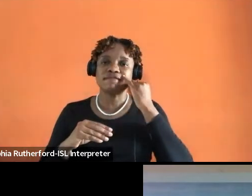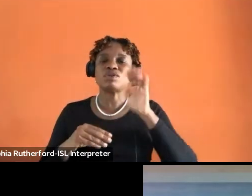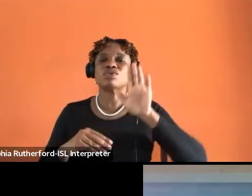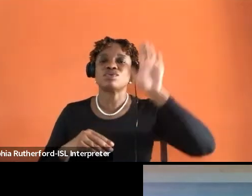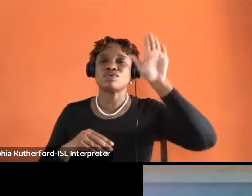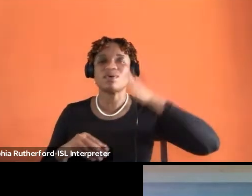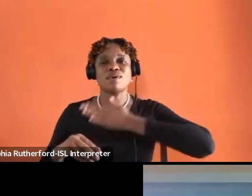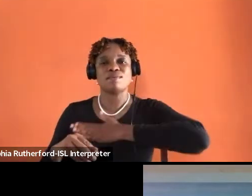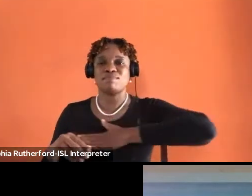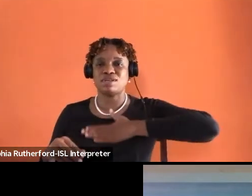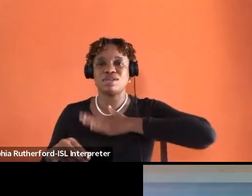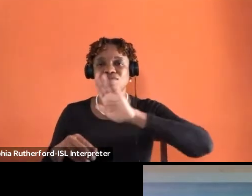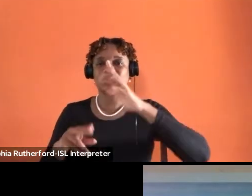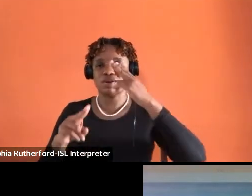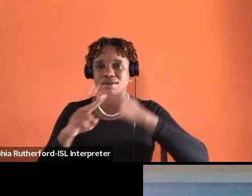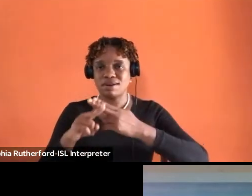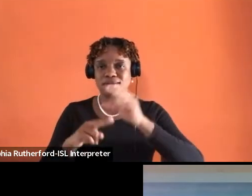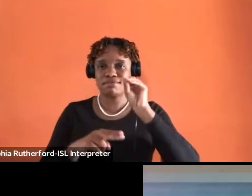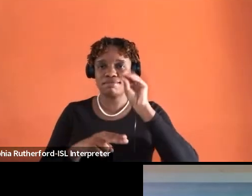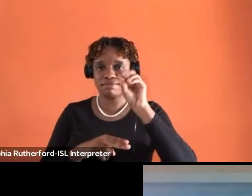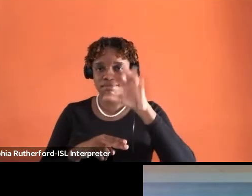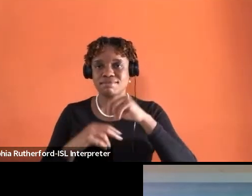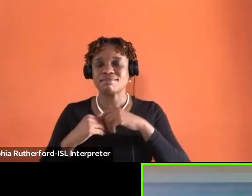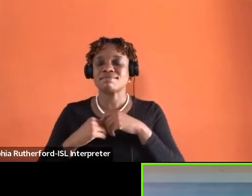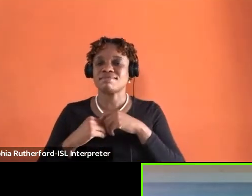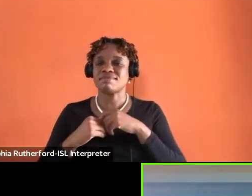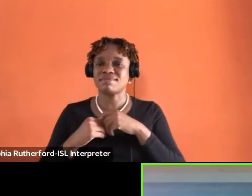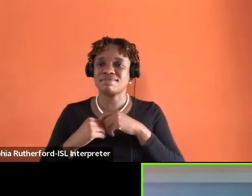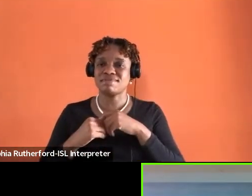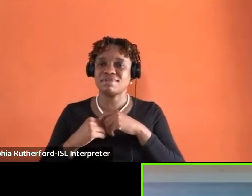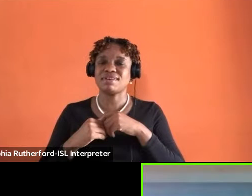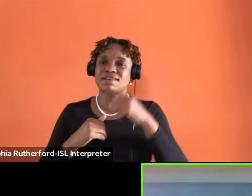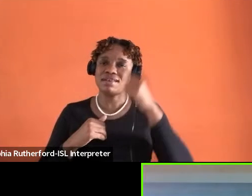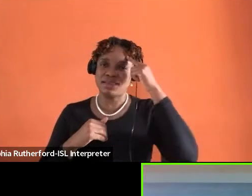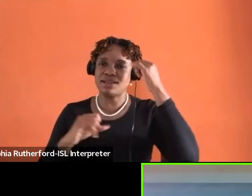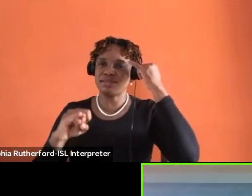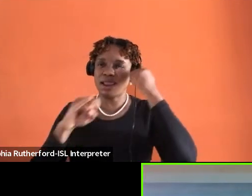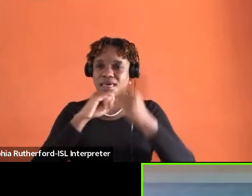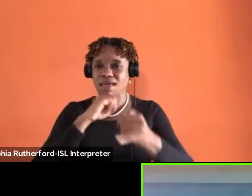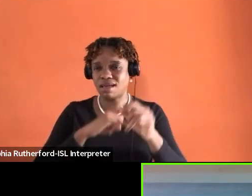Because I think it will be the last set of questions.